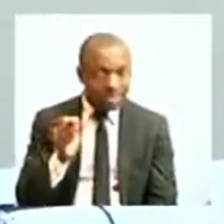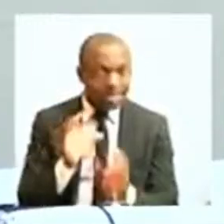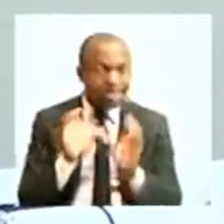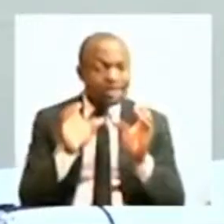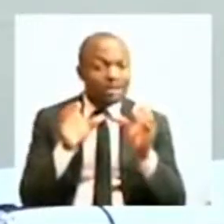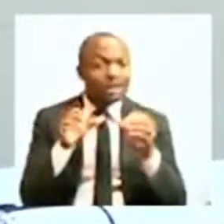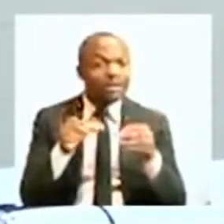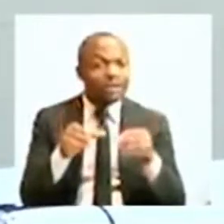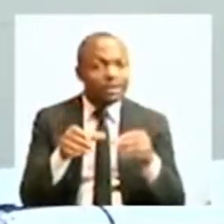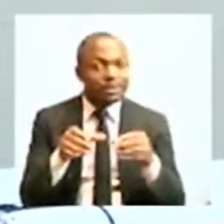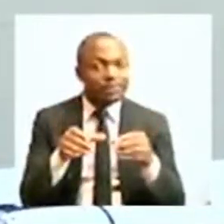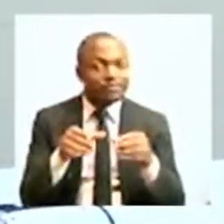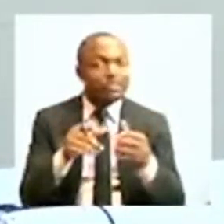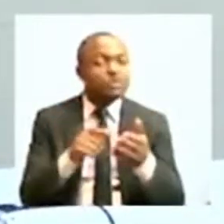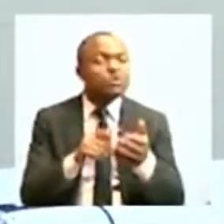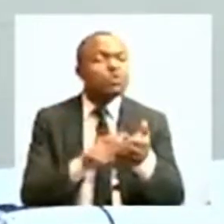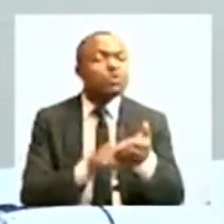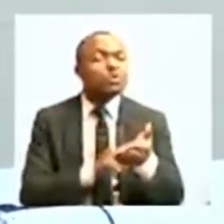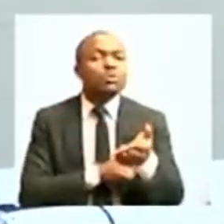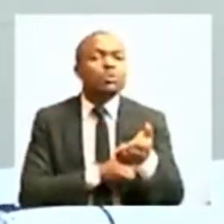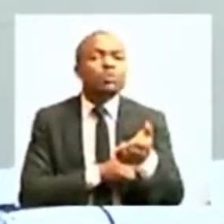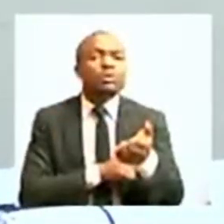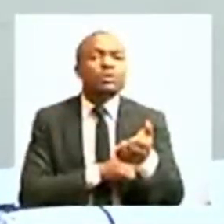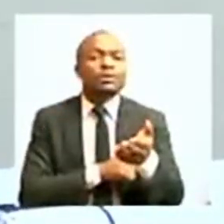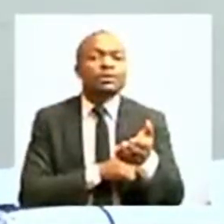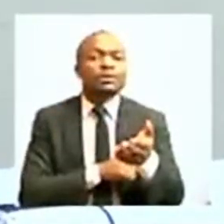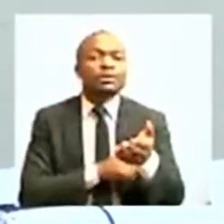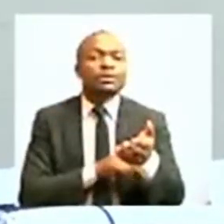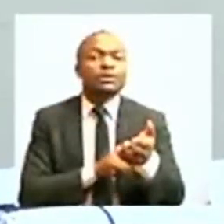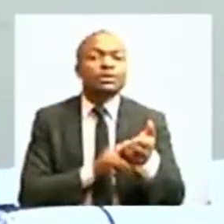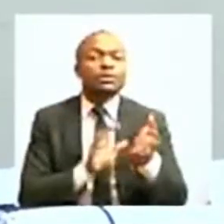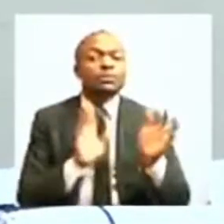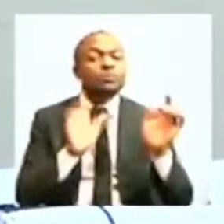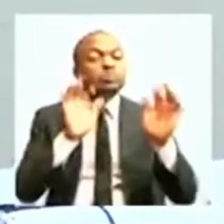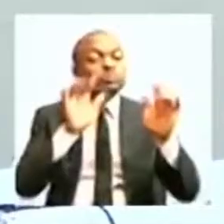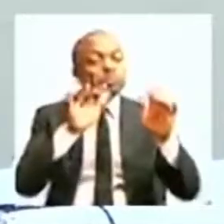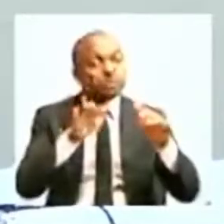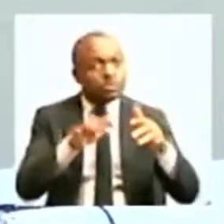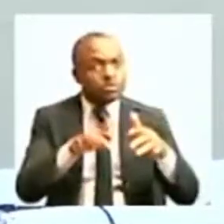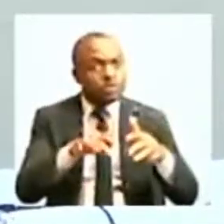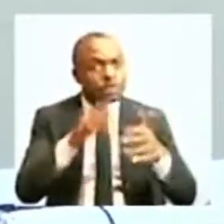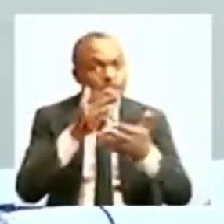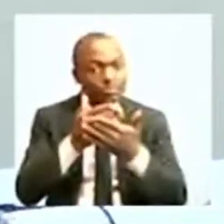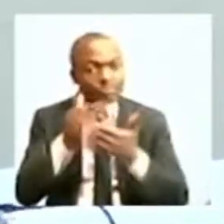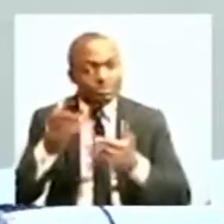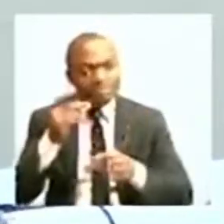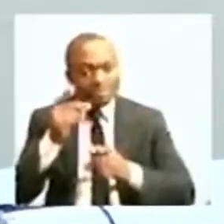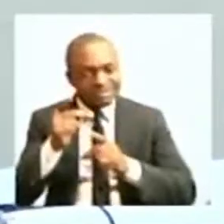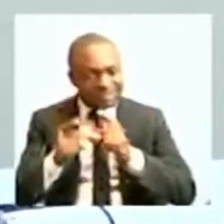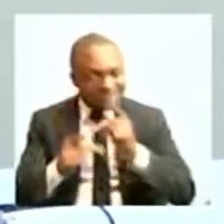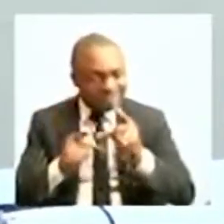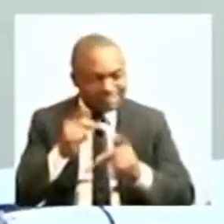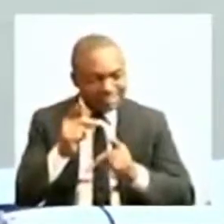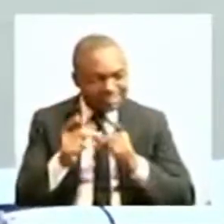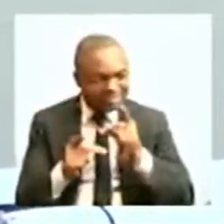councils are taking long to convene the evaluation committees. The procurement process, they take their